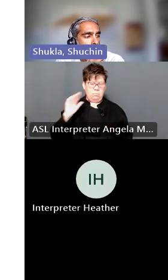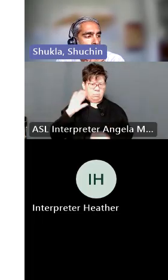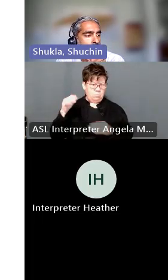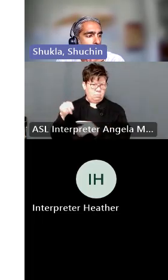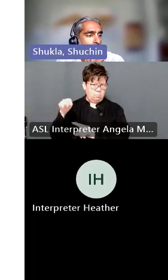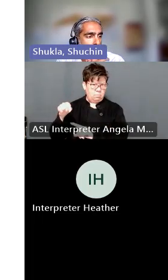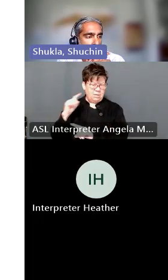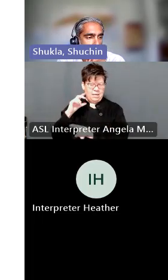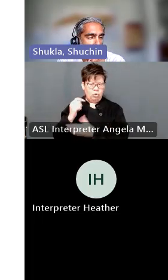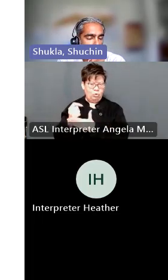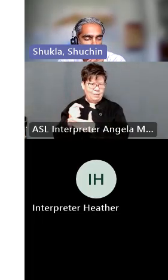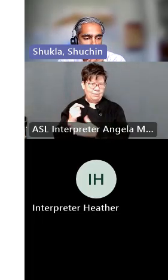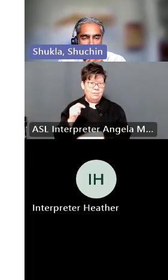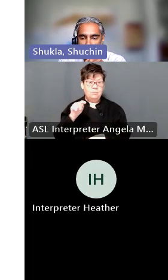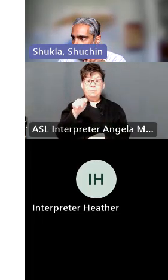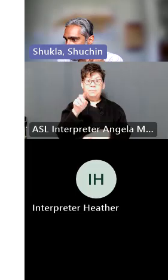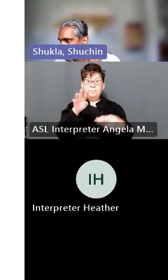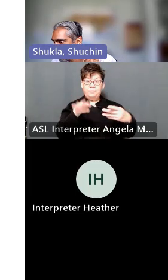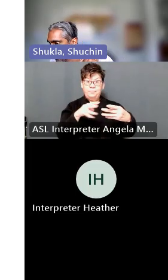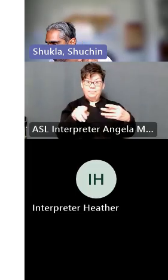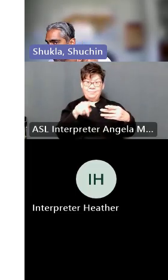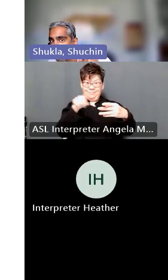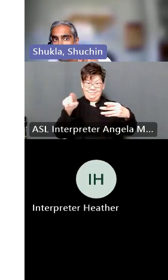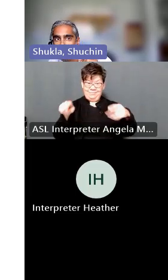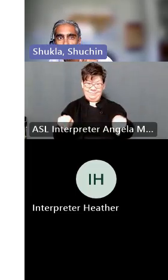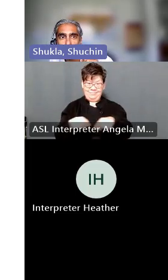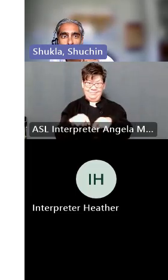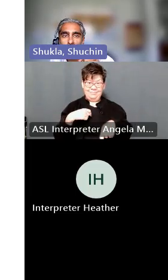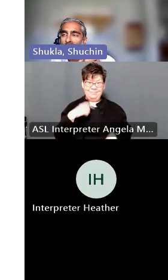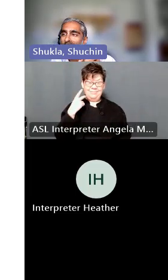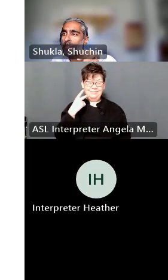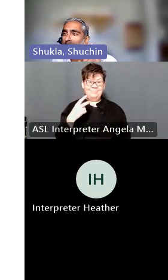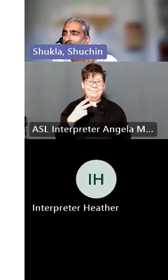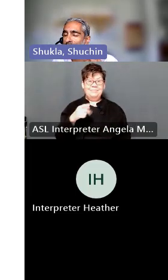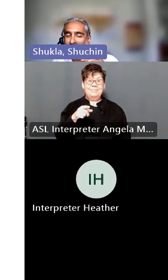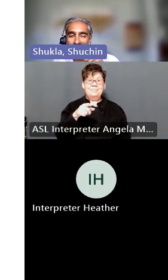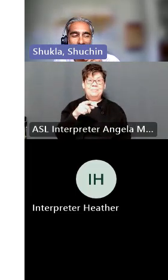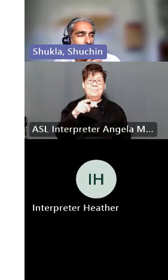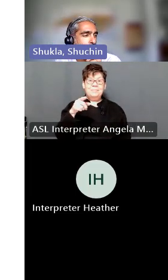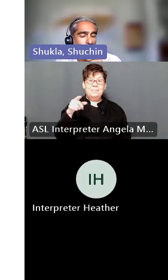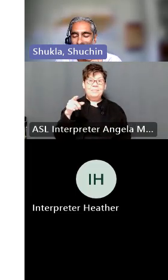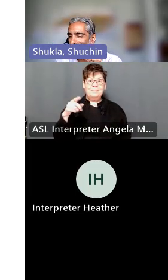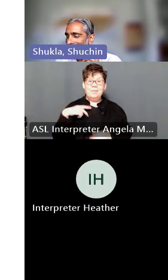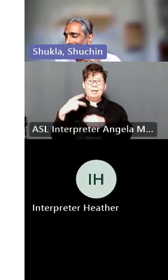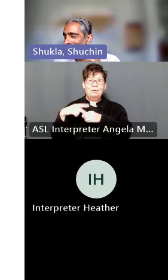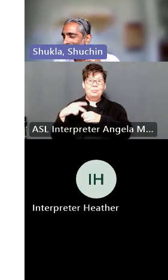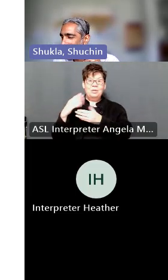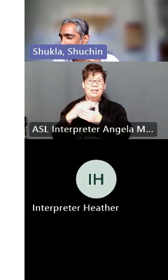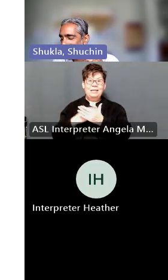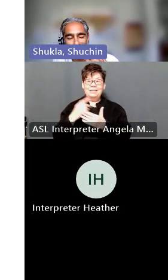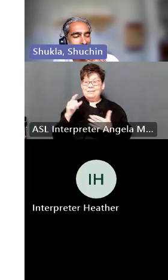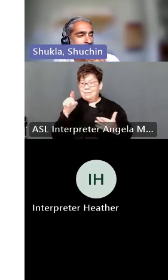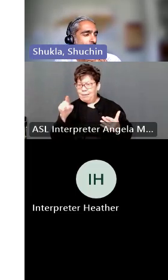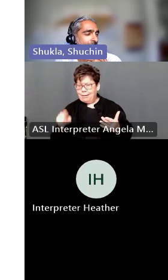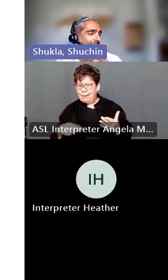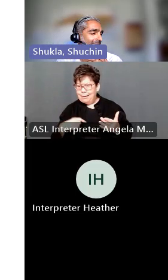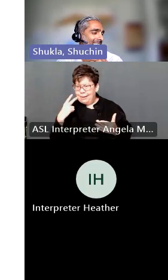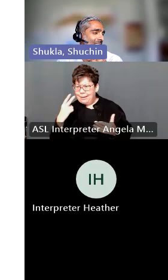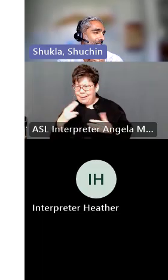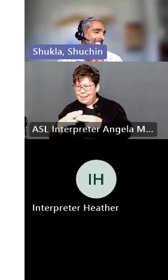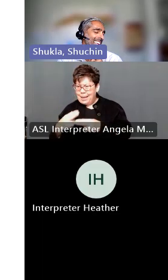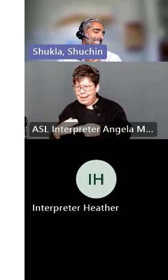So this graph, which is one of my favorites, because I can see in the participant list, a lot of people I know have seen